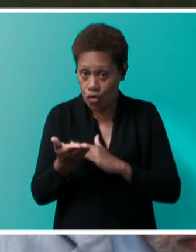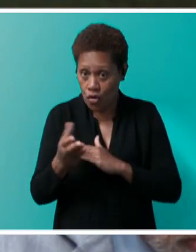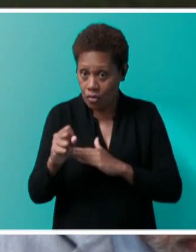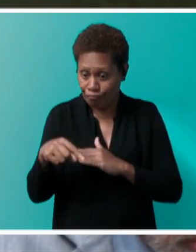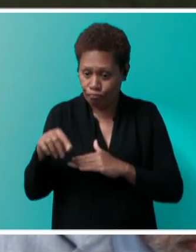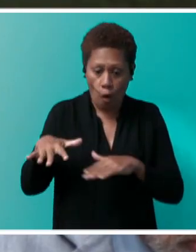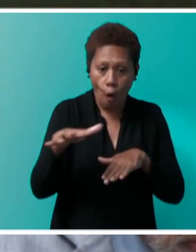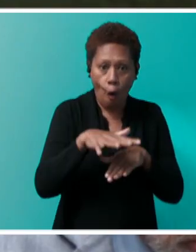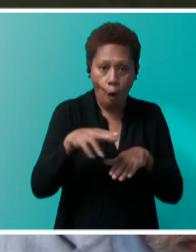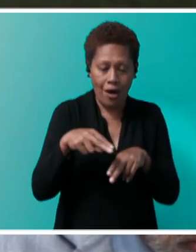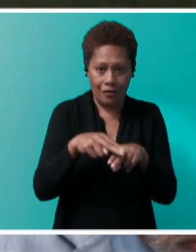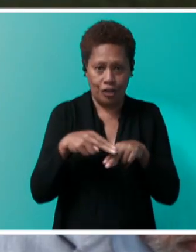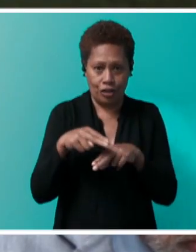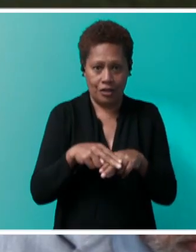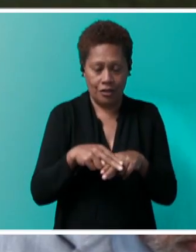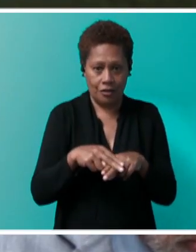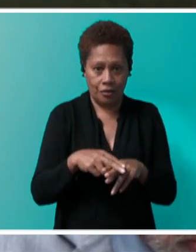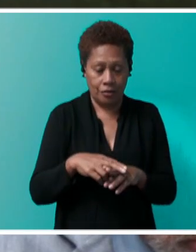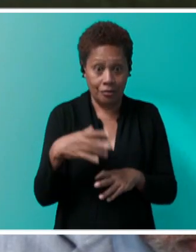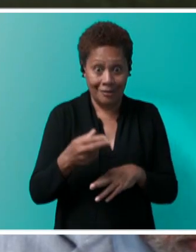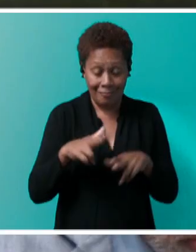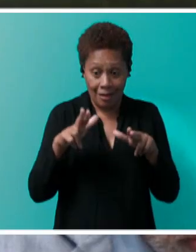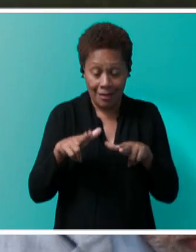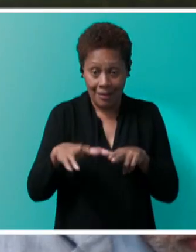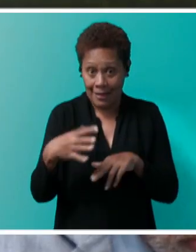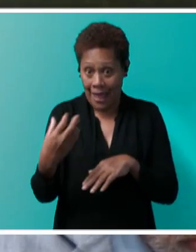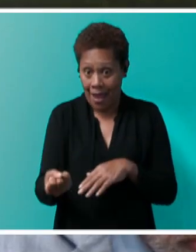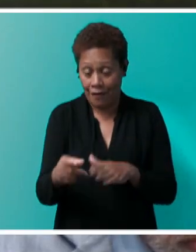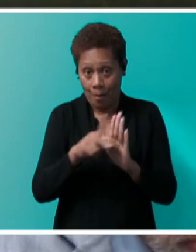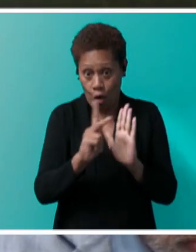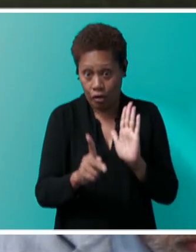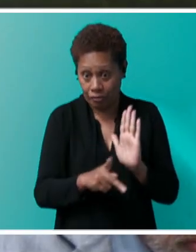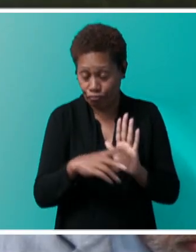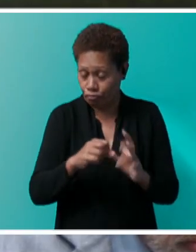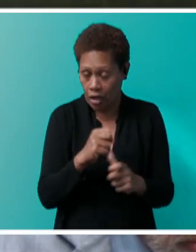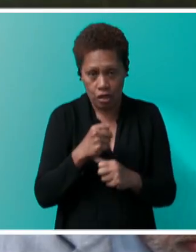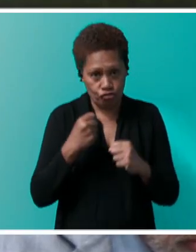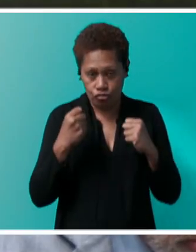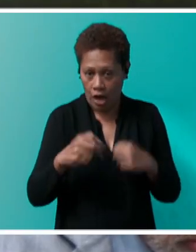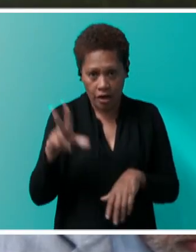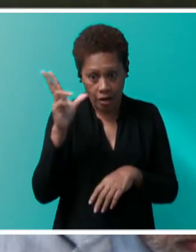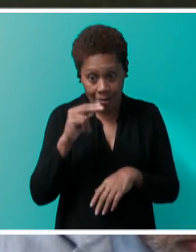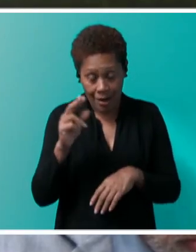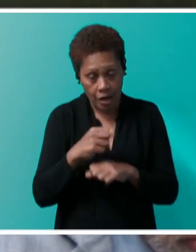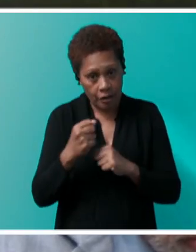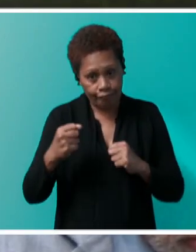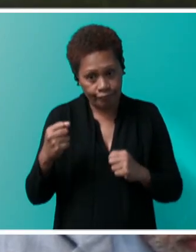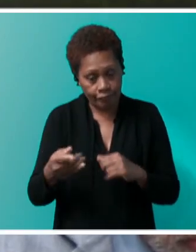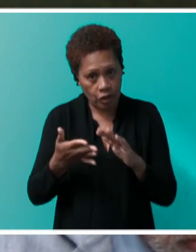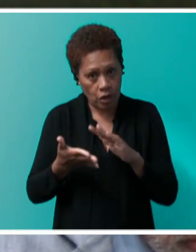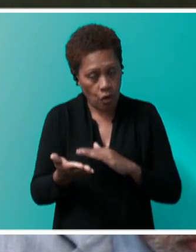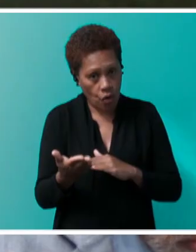Fiji. The recently endorsed National Child Safeguarding Policy further strengthens our ability to mainstream protection